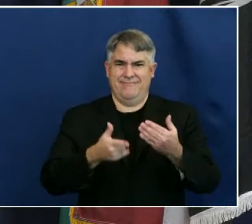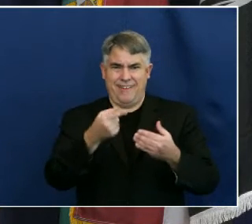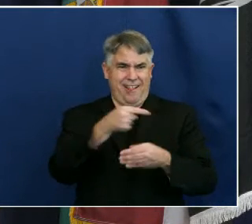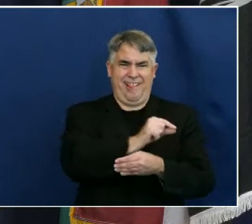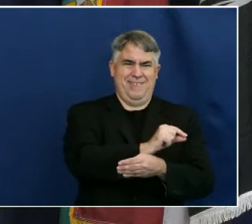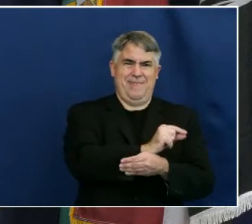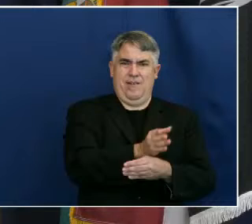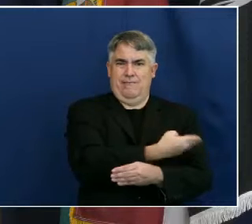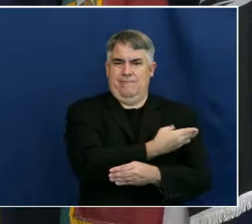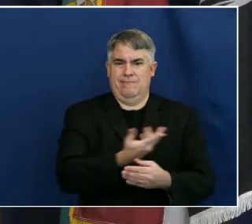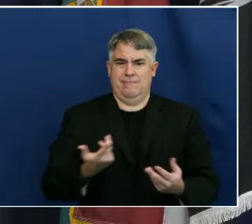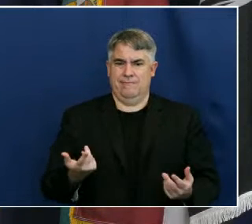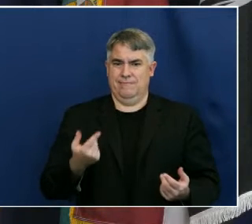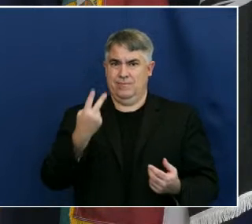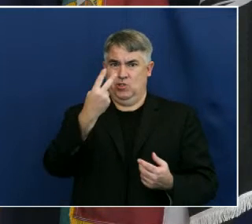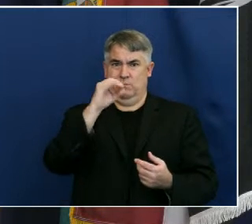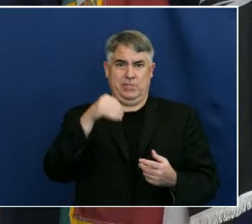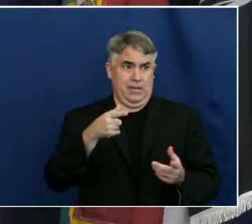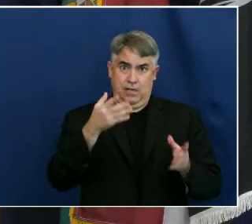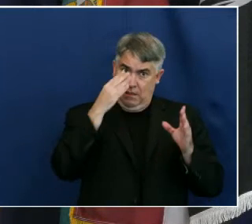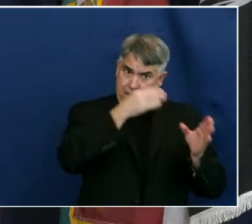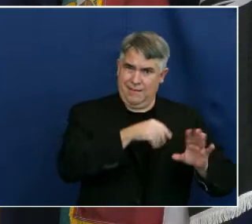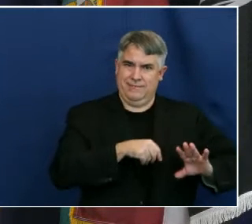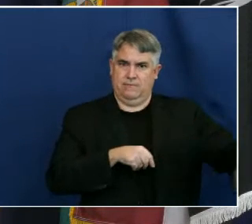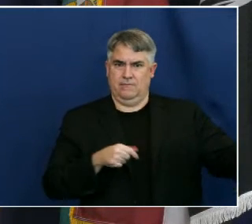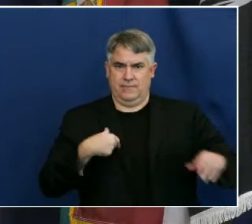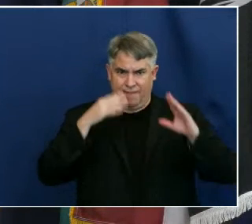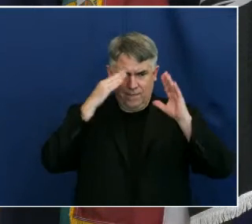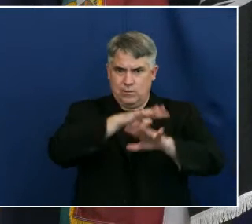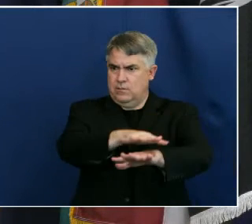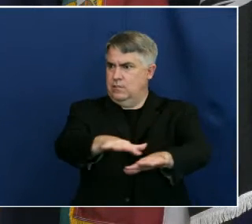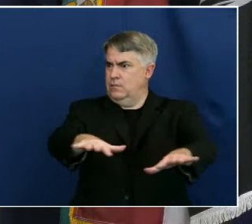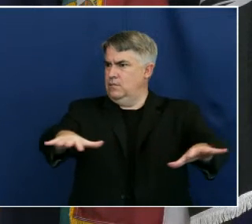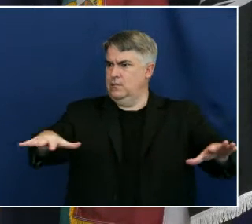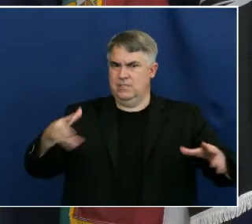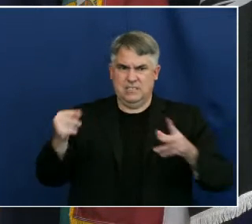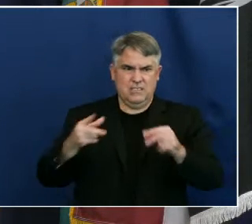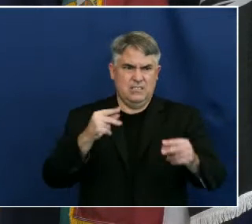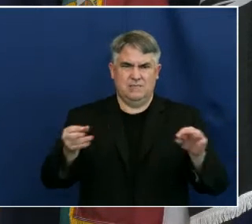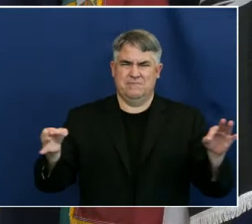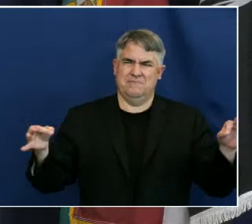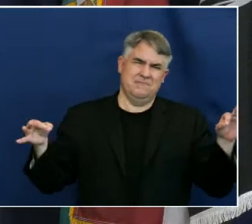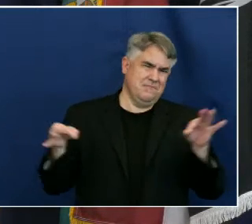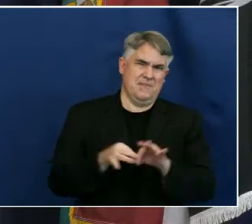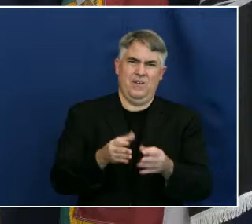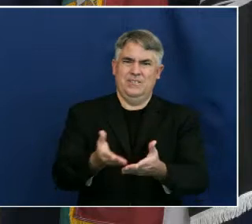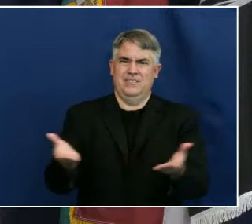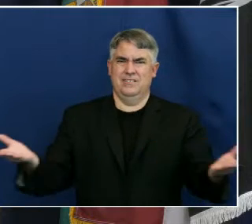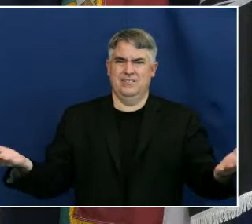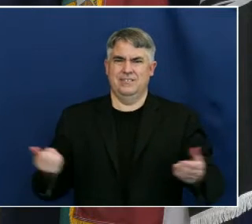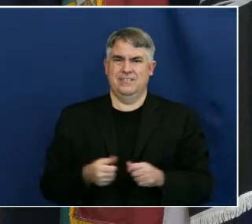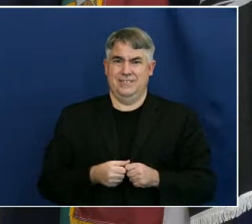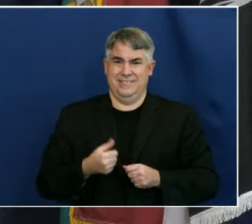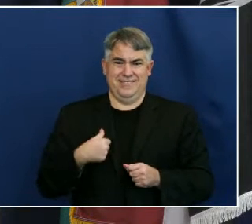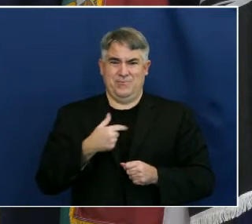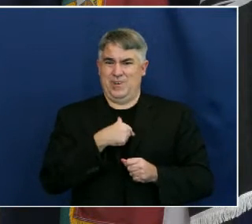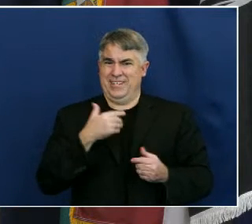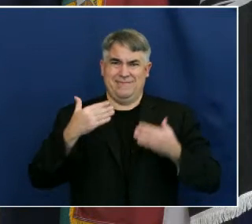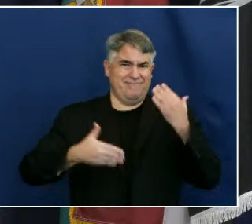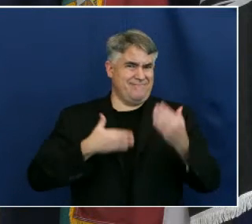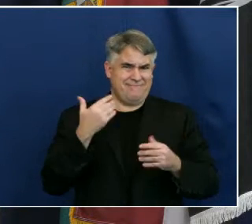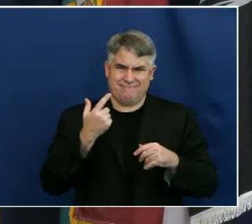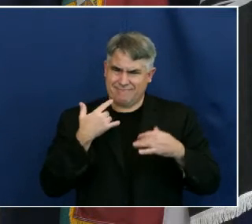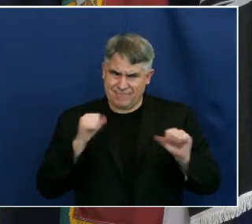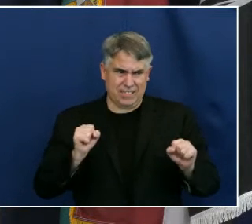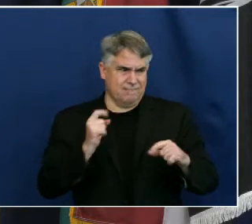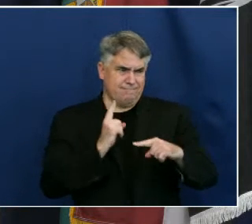of the total, so I don't know it's a significant problem. But our sites do everything they can to make sure that people are consistent